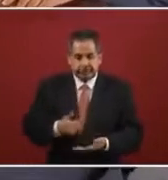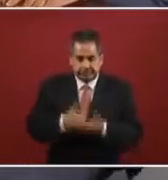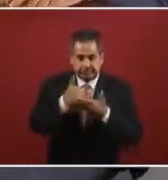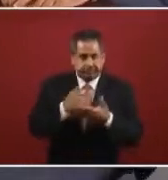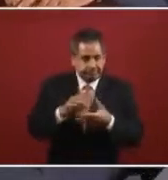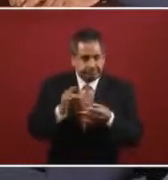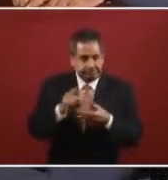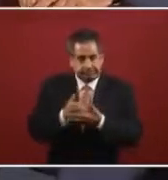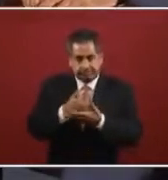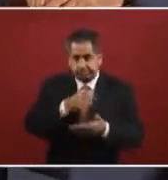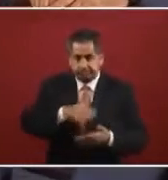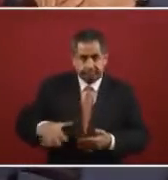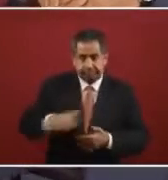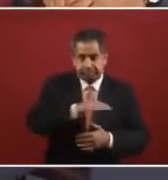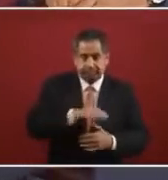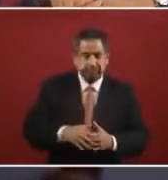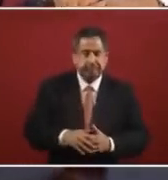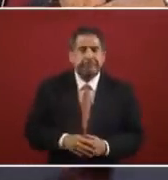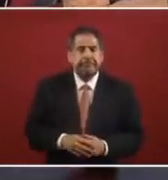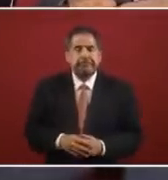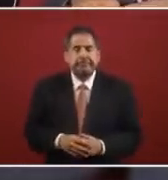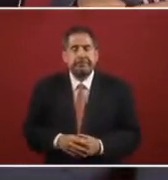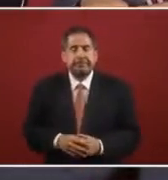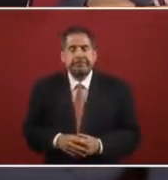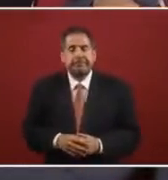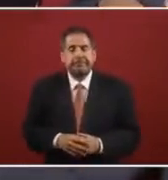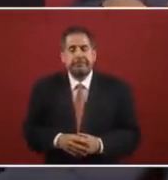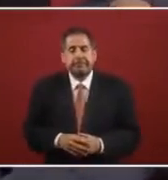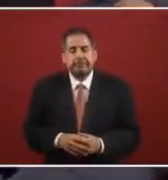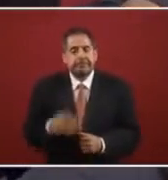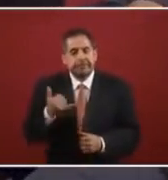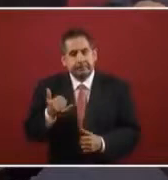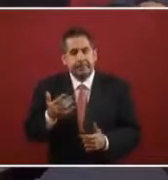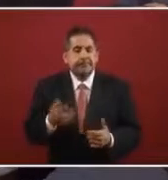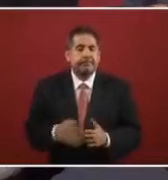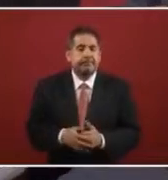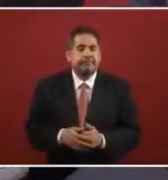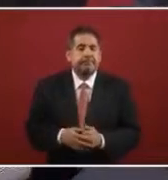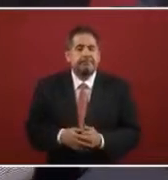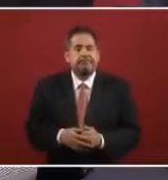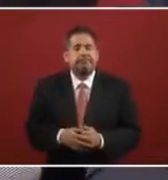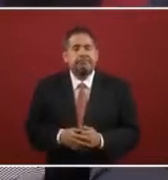we all have to help. Y no